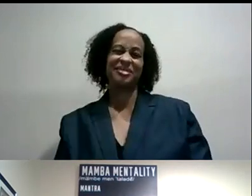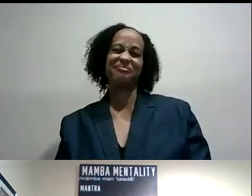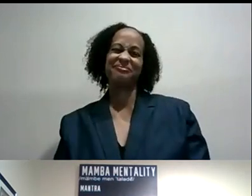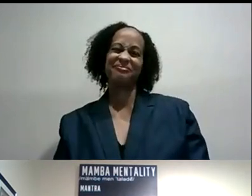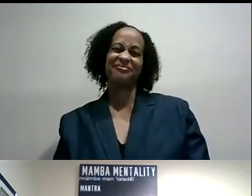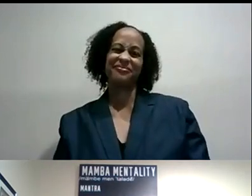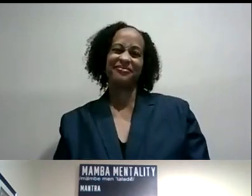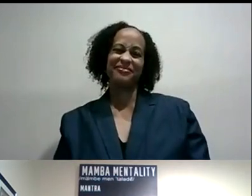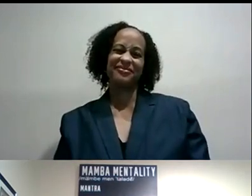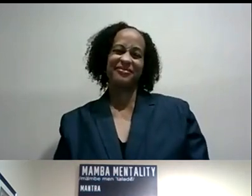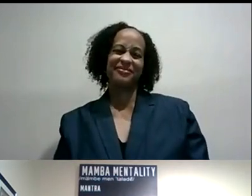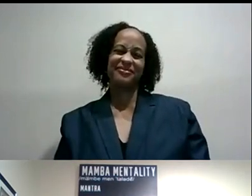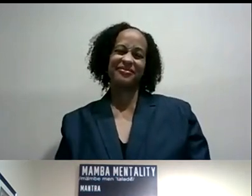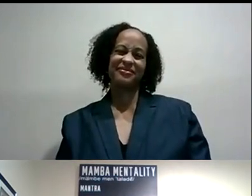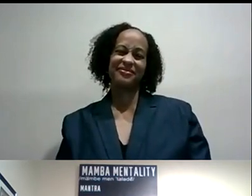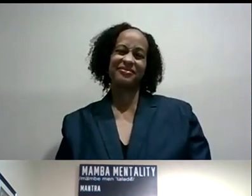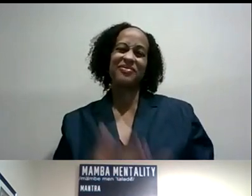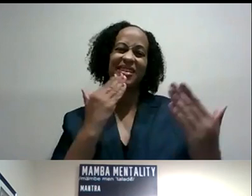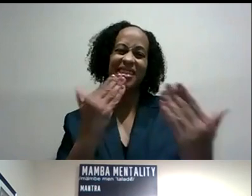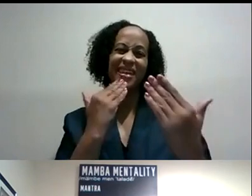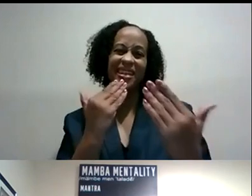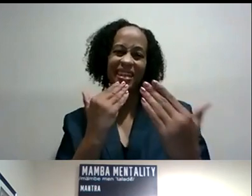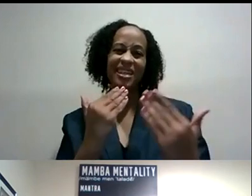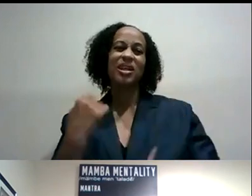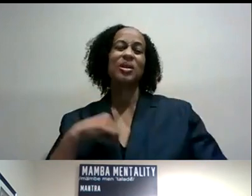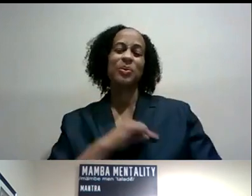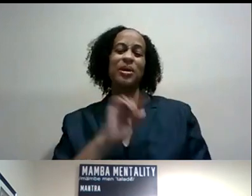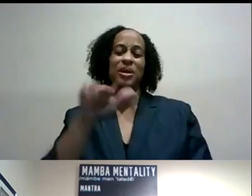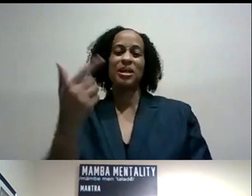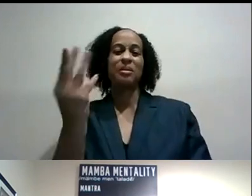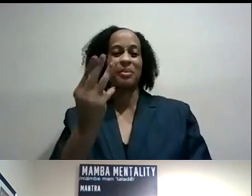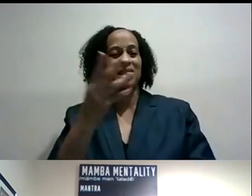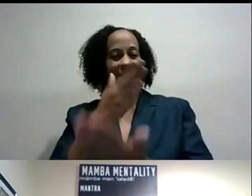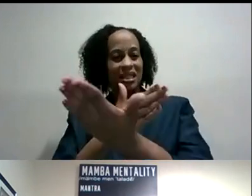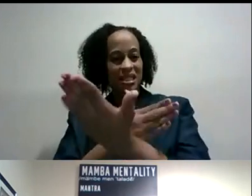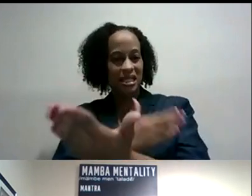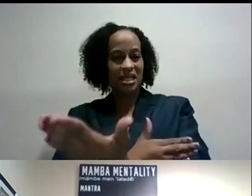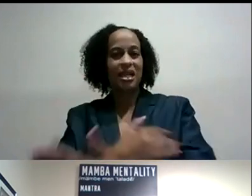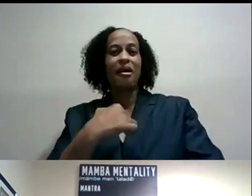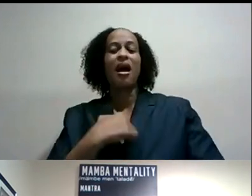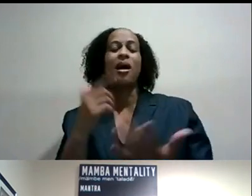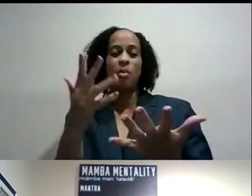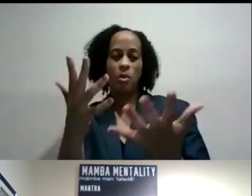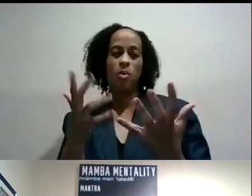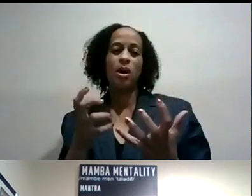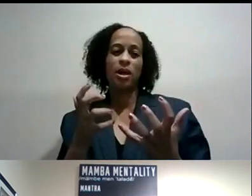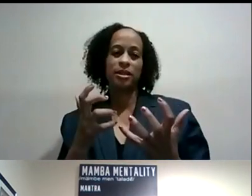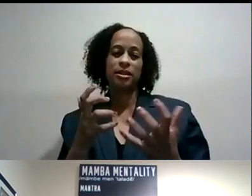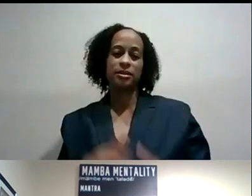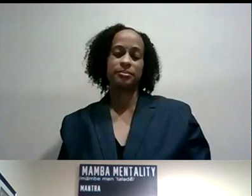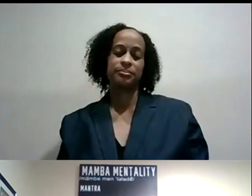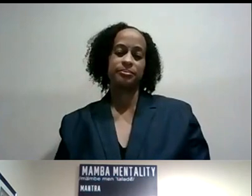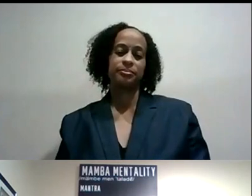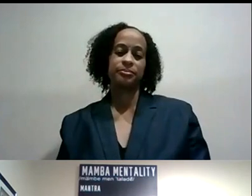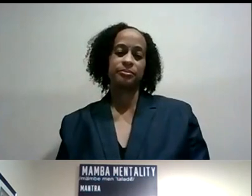Okay. Thank you. We go to Monday's lesson, and I want to